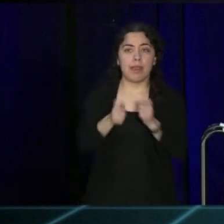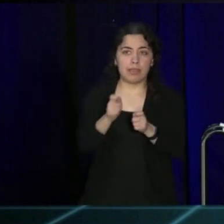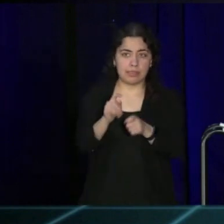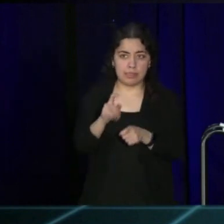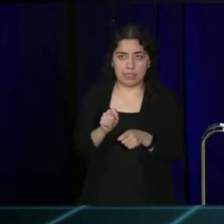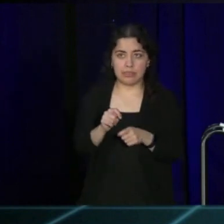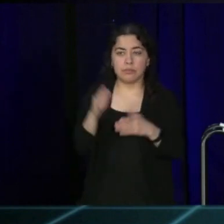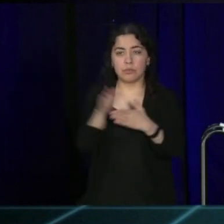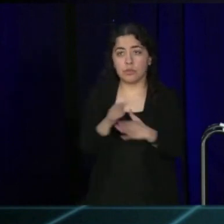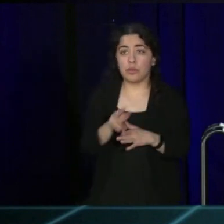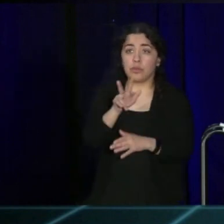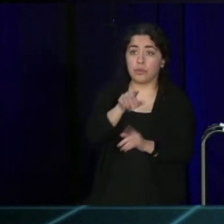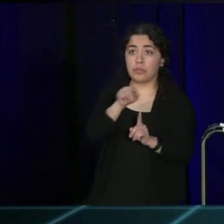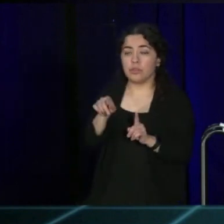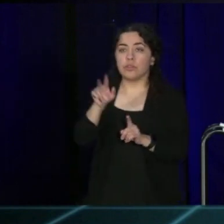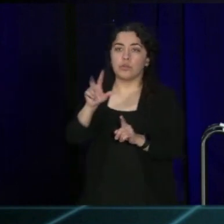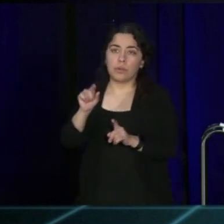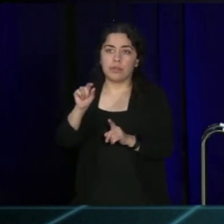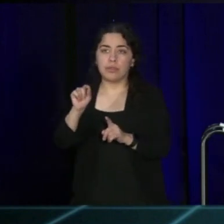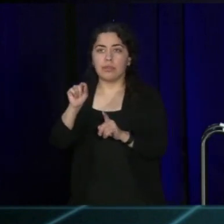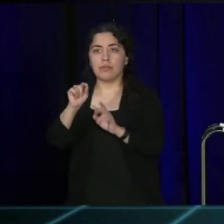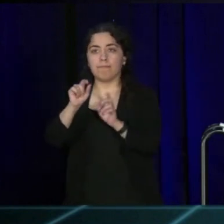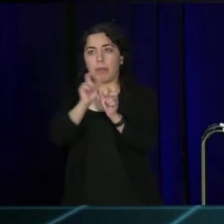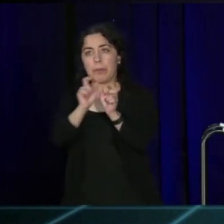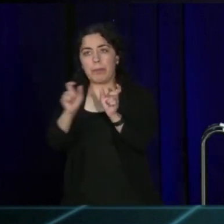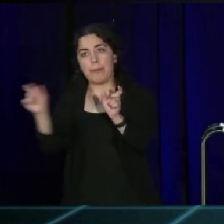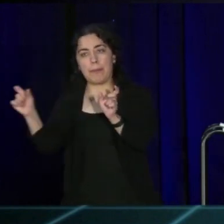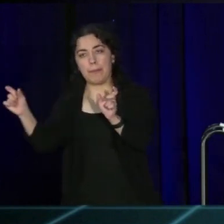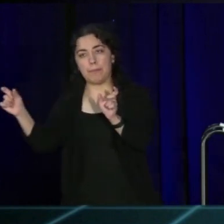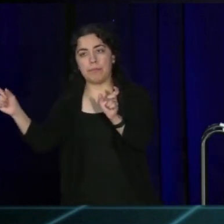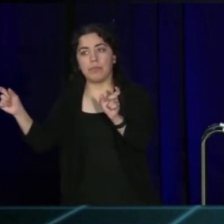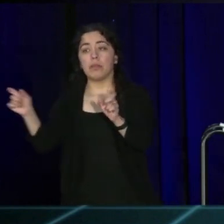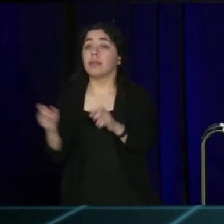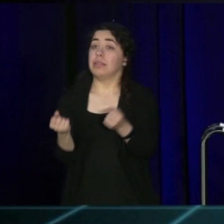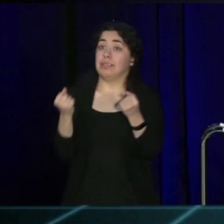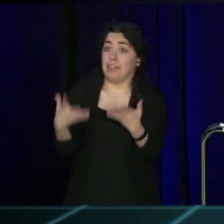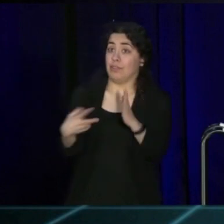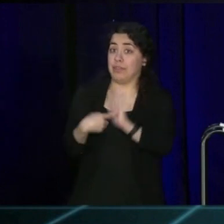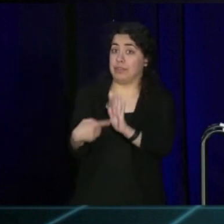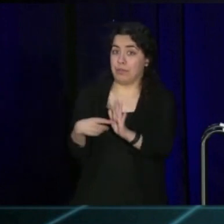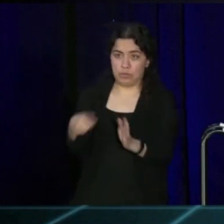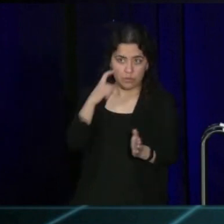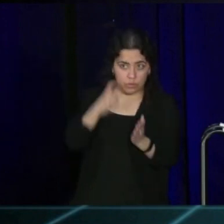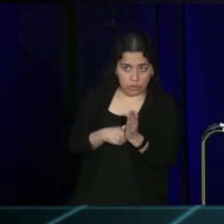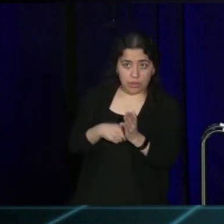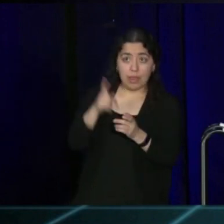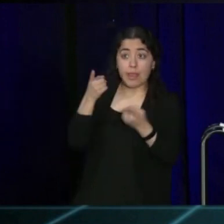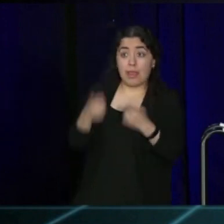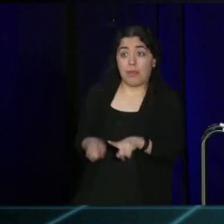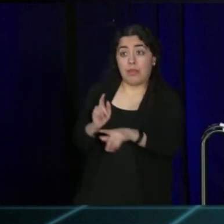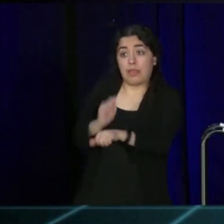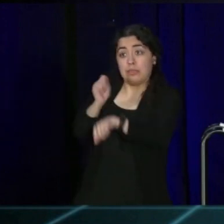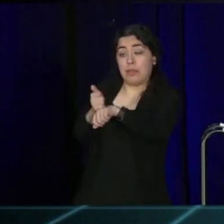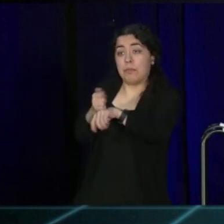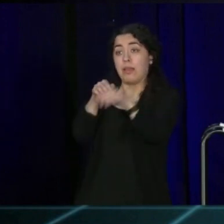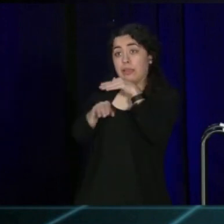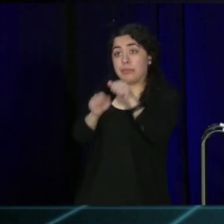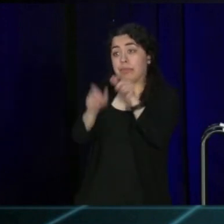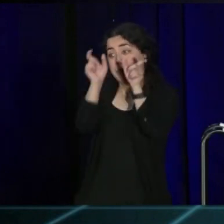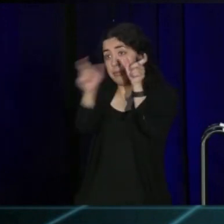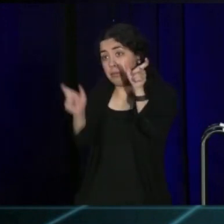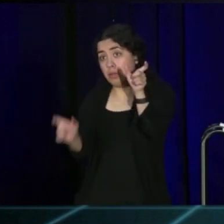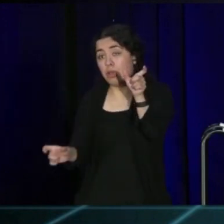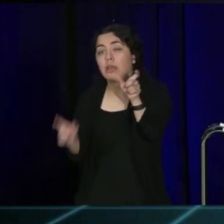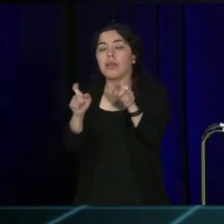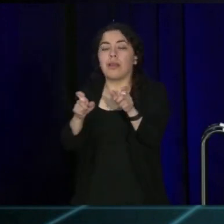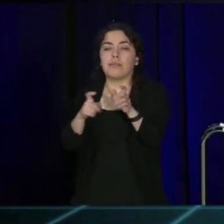characters long. As you have noticed already through several examples, when implementing accessibility features, we often need to use IDs